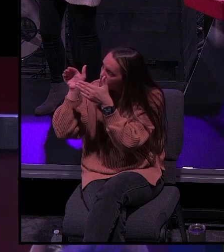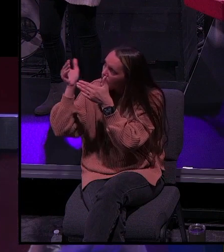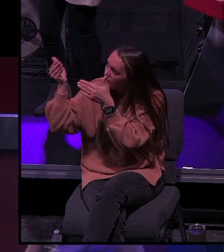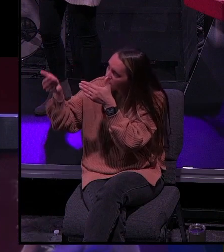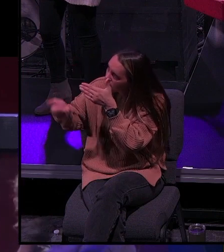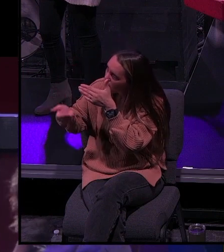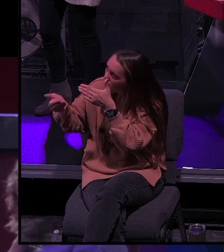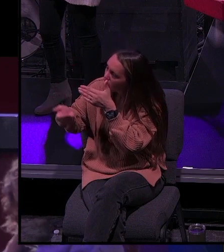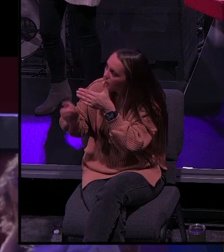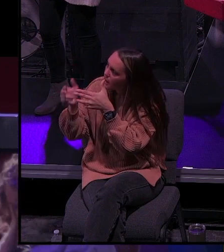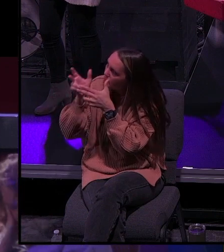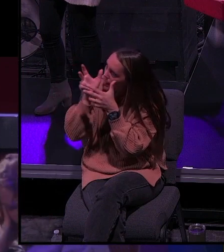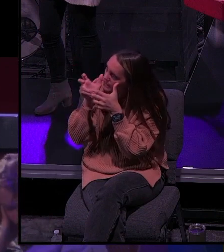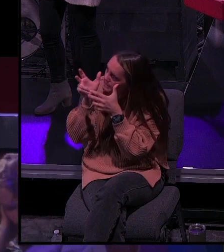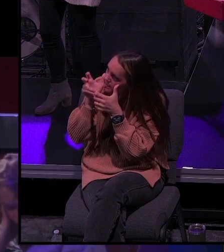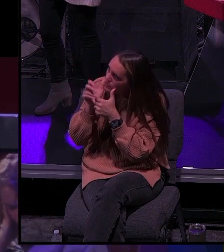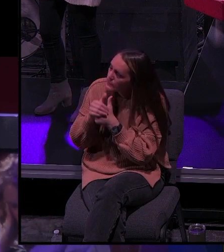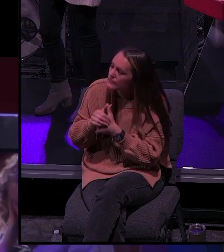him and listen to him.